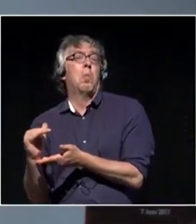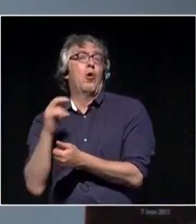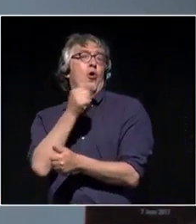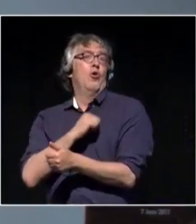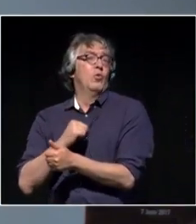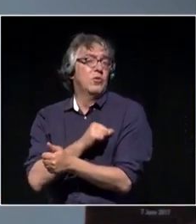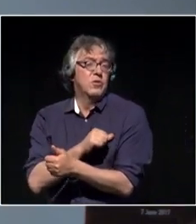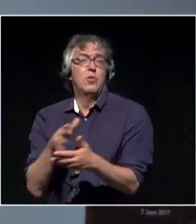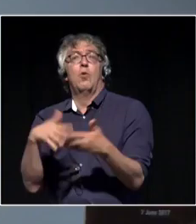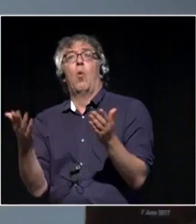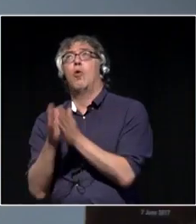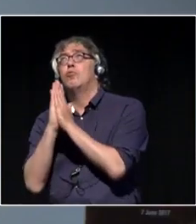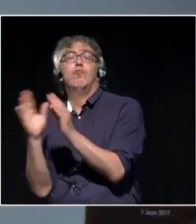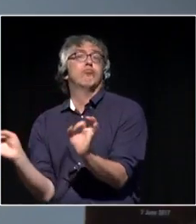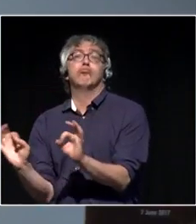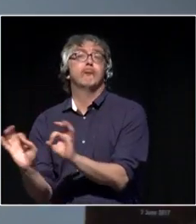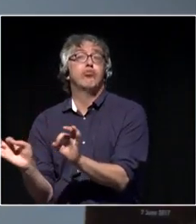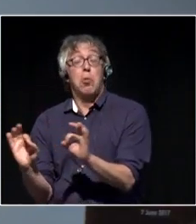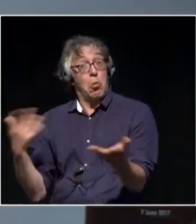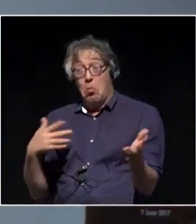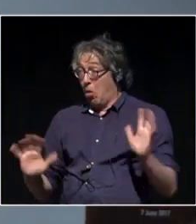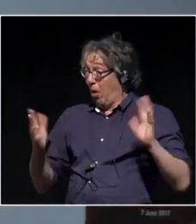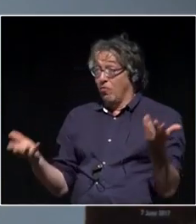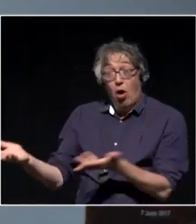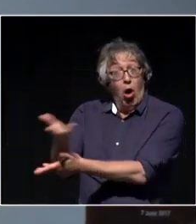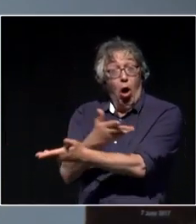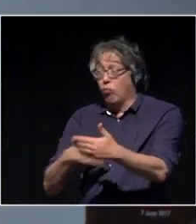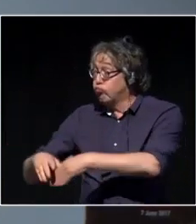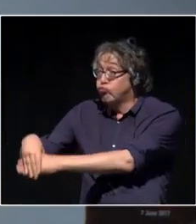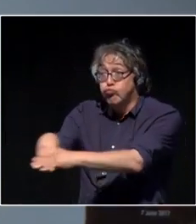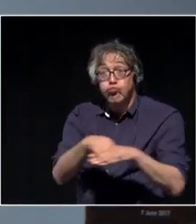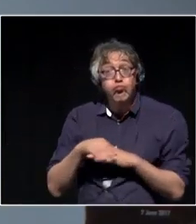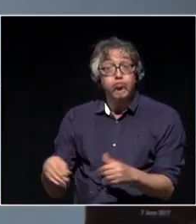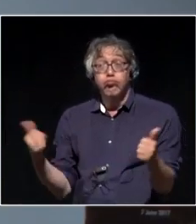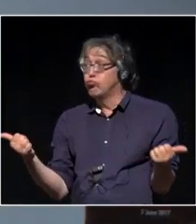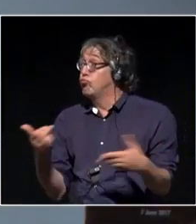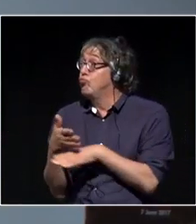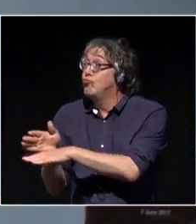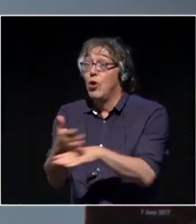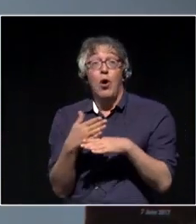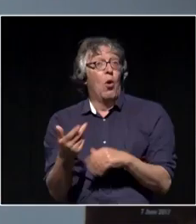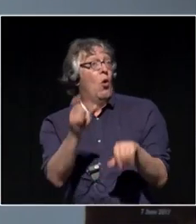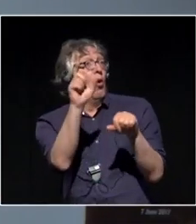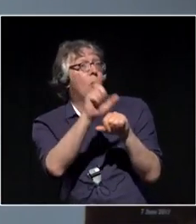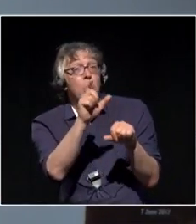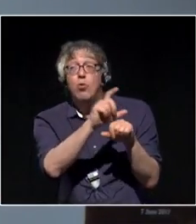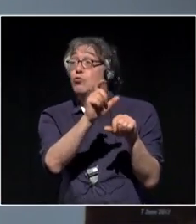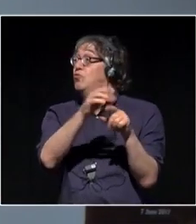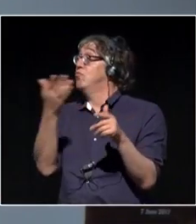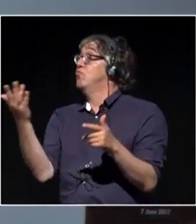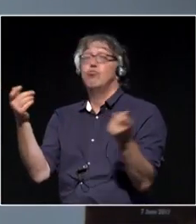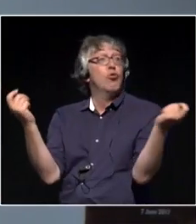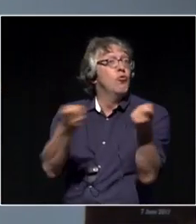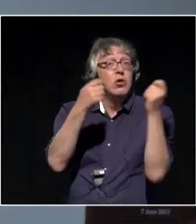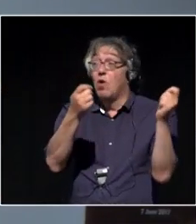together in harmony. They were perfectly well able to share The Muslim religious festival